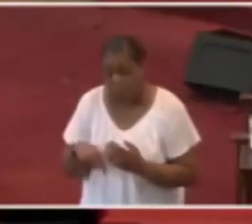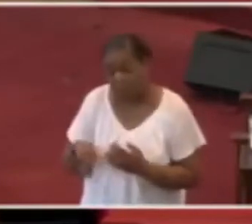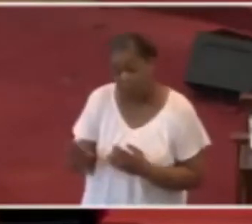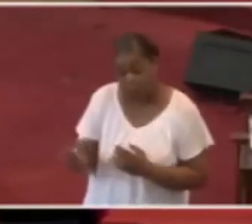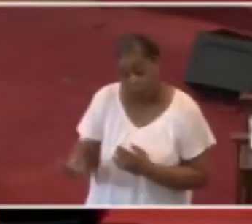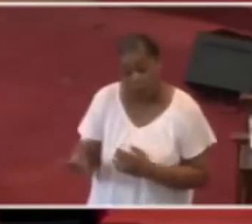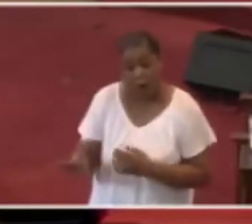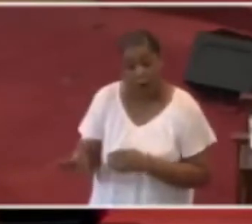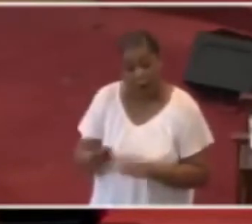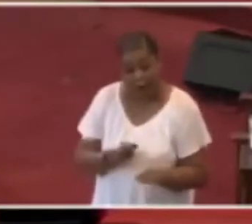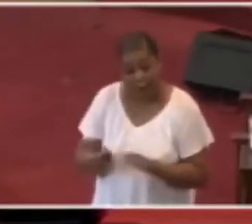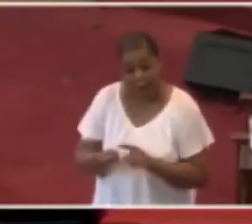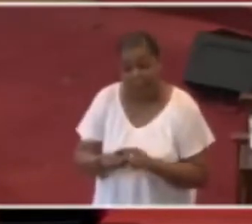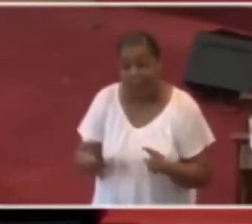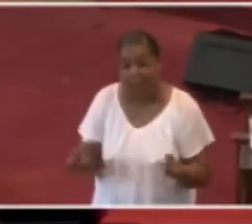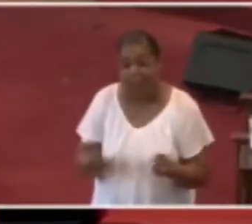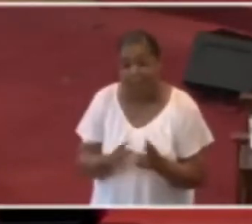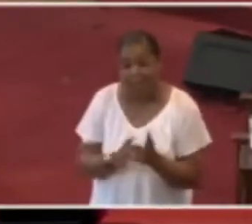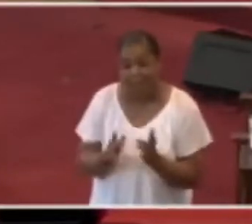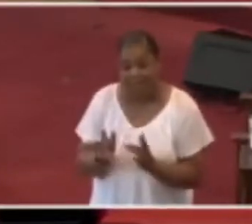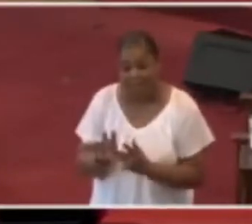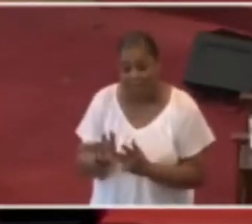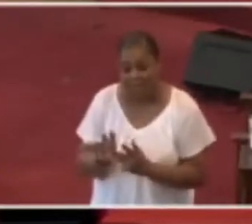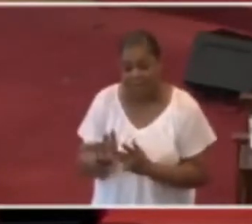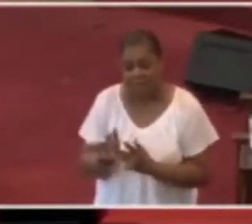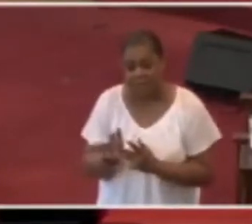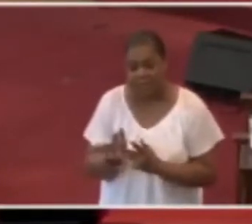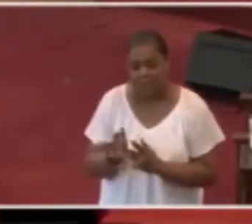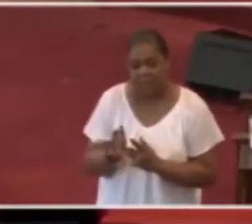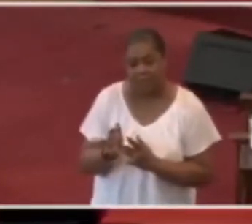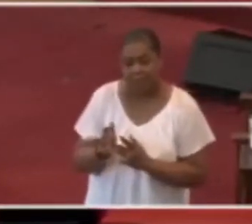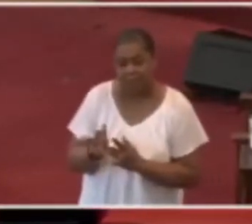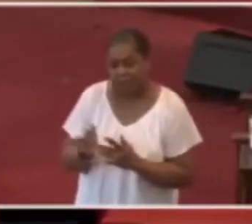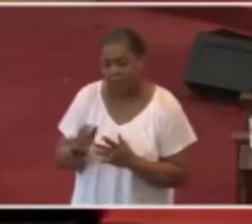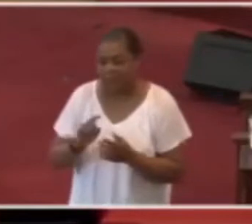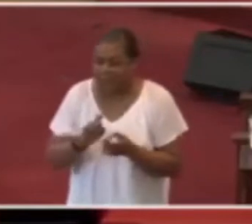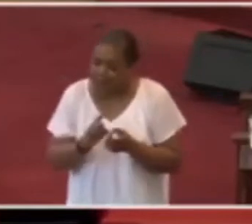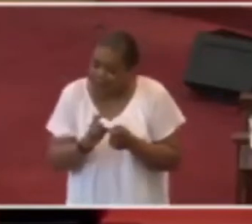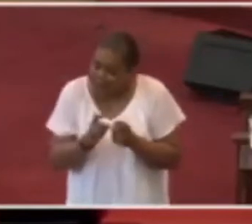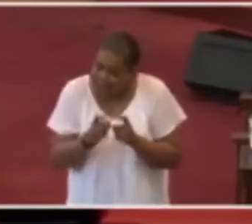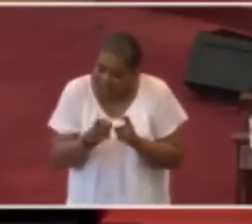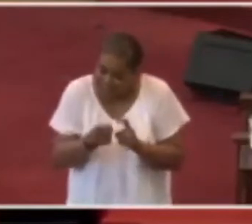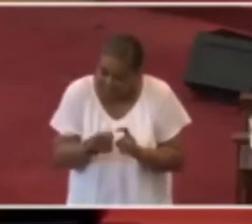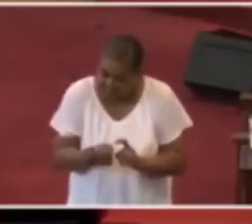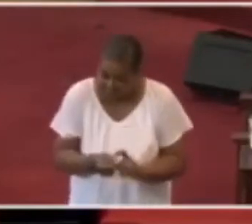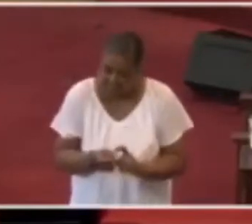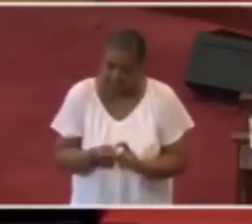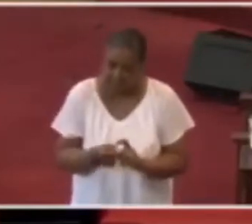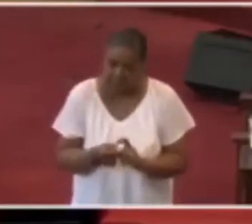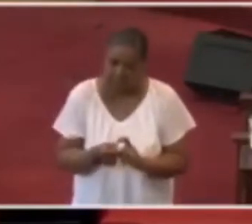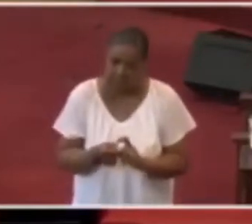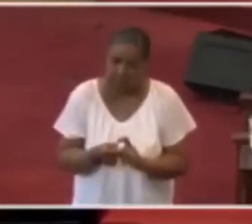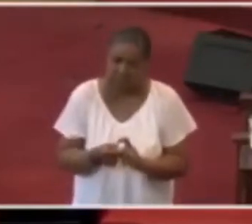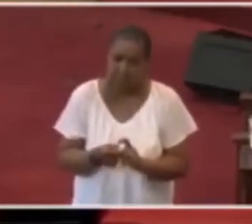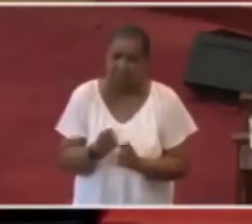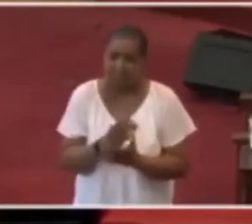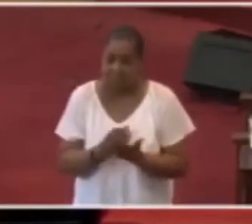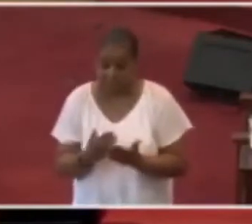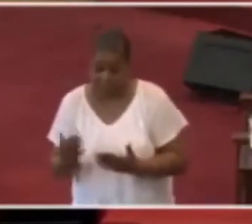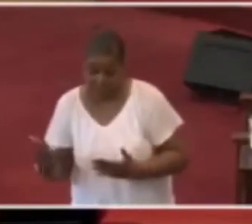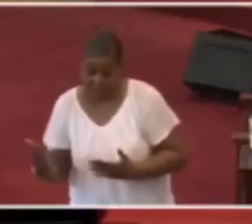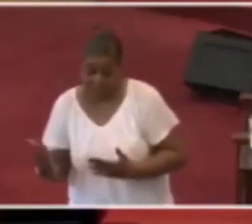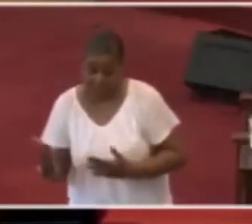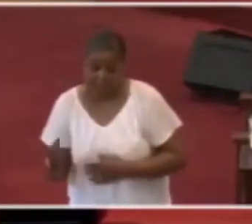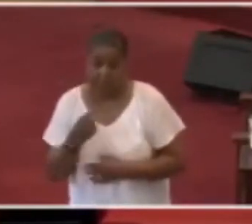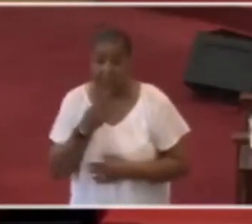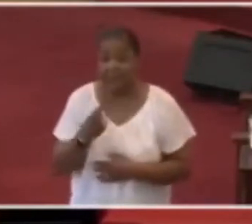But Jesus doesn't annul its force. He just alters its verdict. He, in